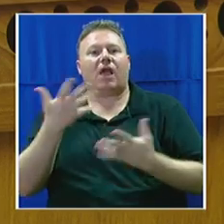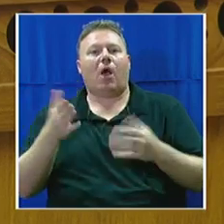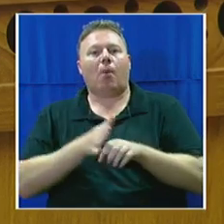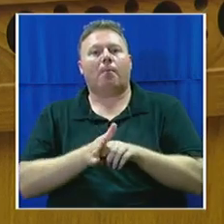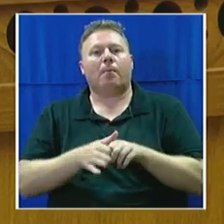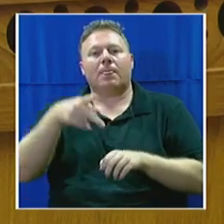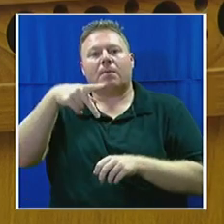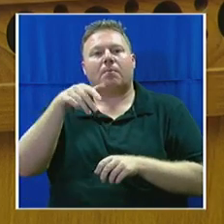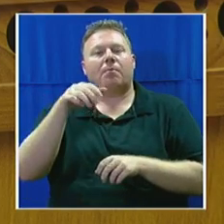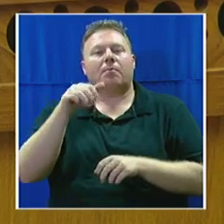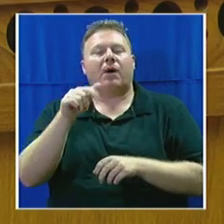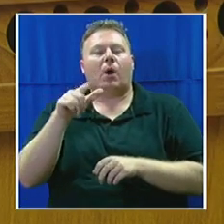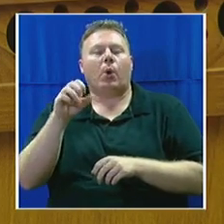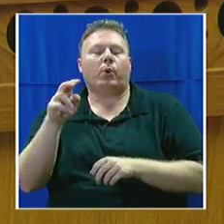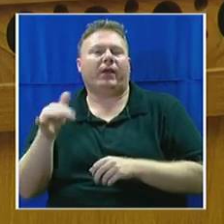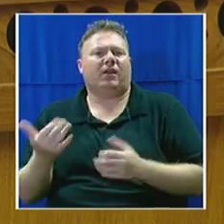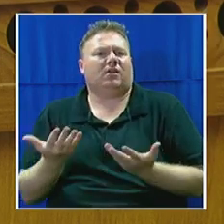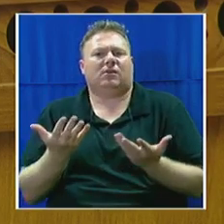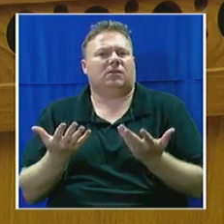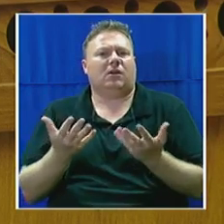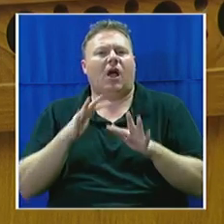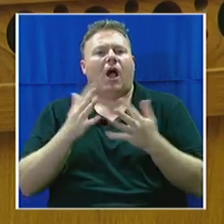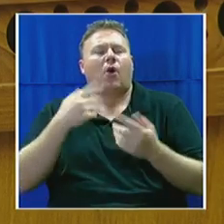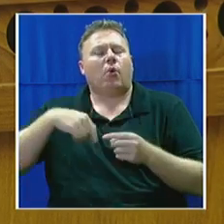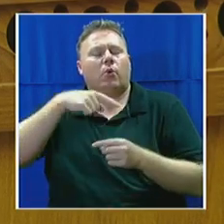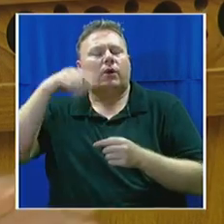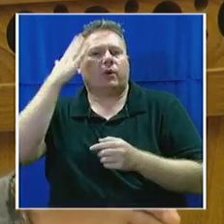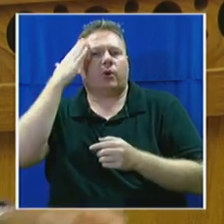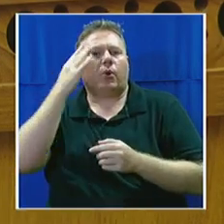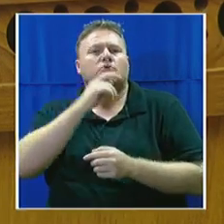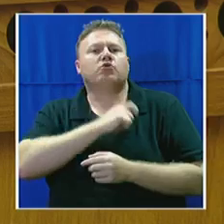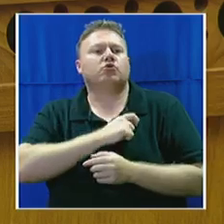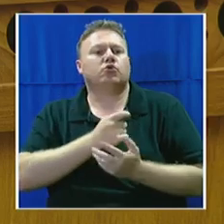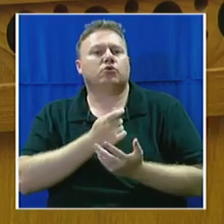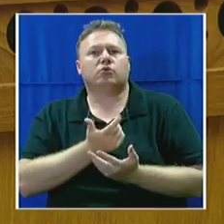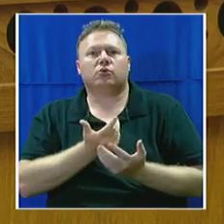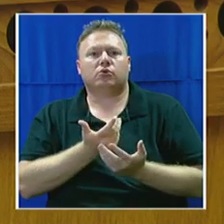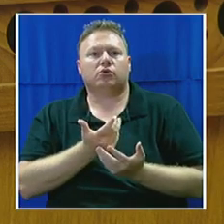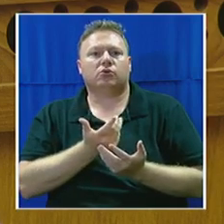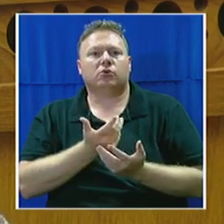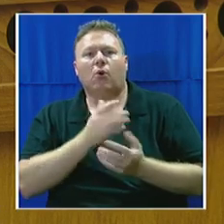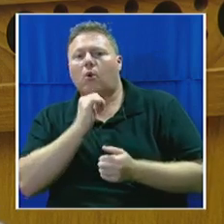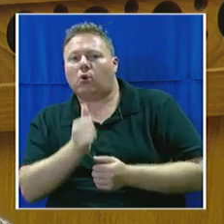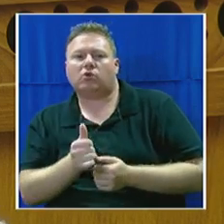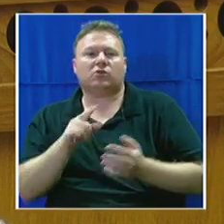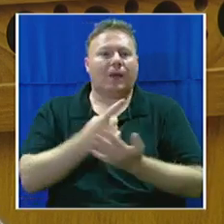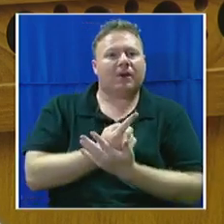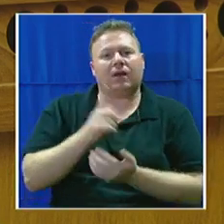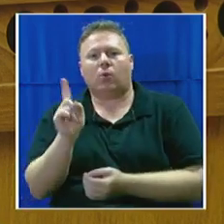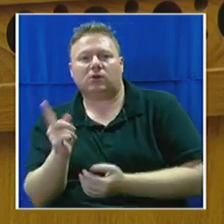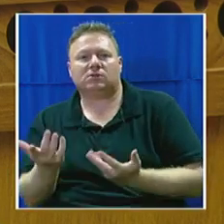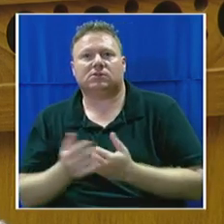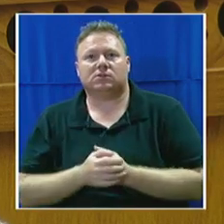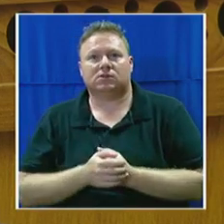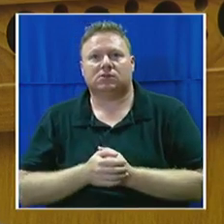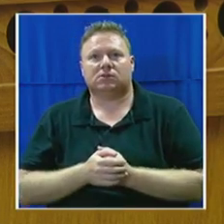coronavirus nithi niredi ngayo. Inyanzo emsulwa engangcengwanga kuba sasixakene nePoloni apha sigilana. I-coronavirus